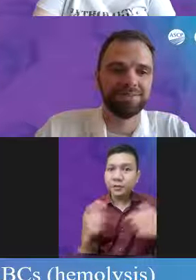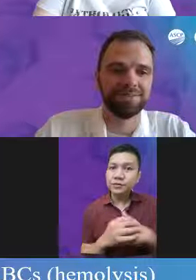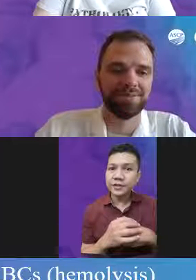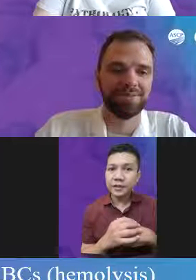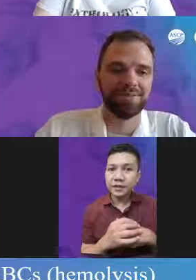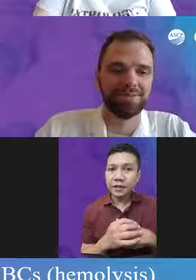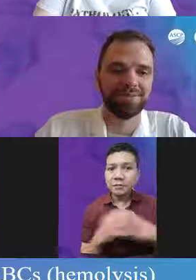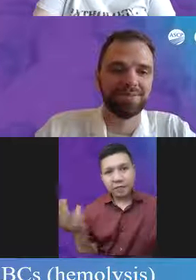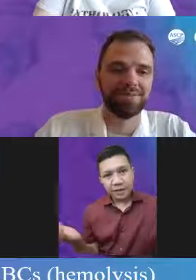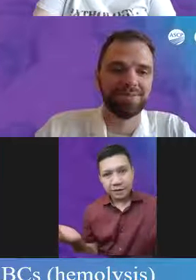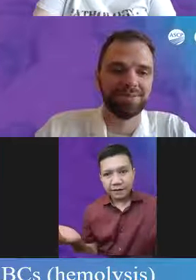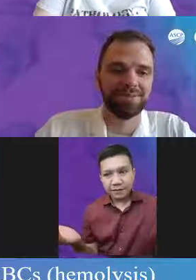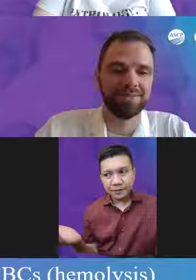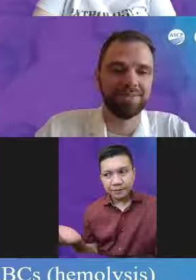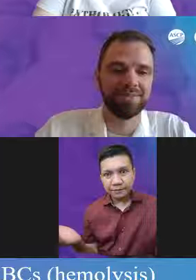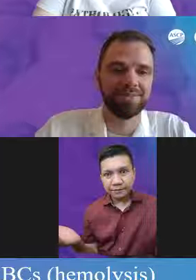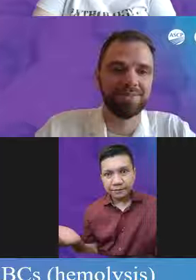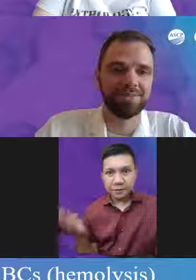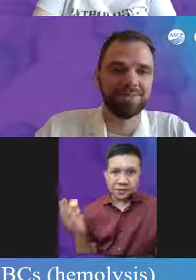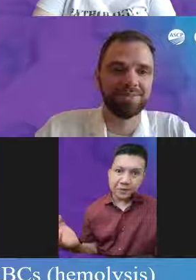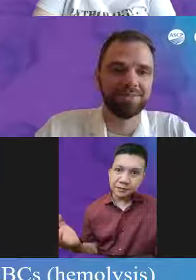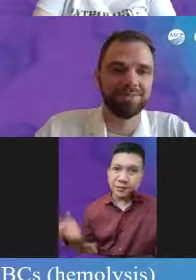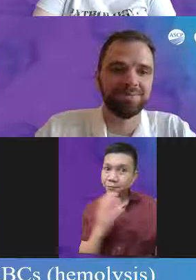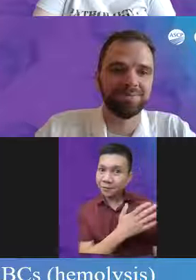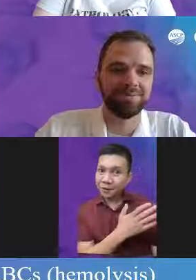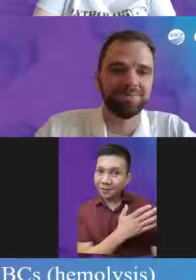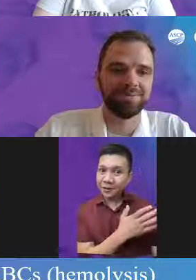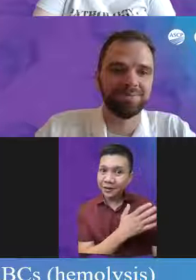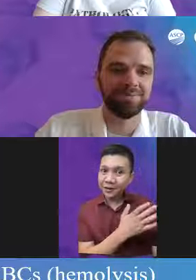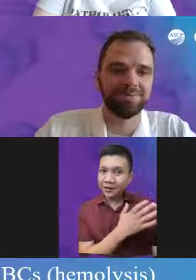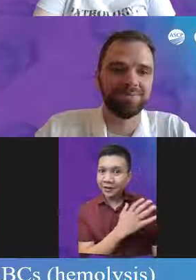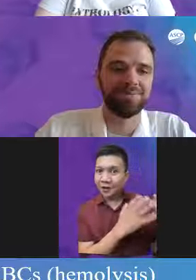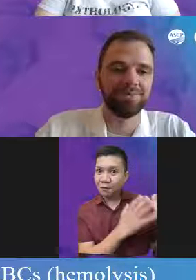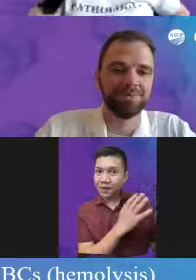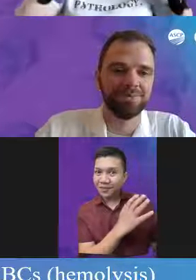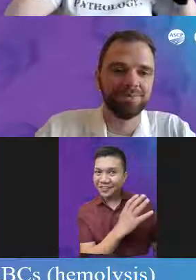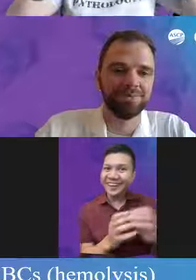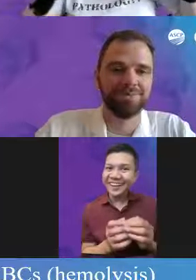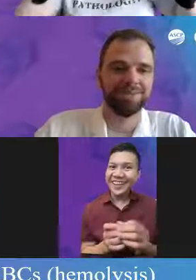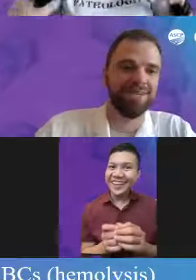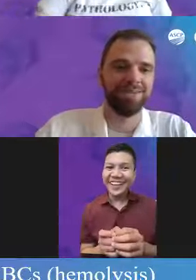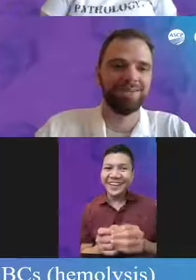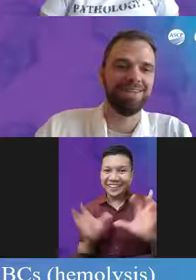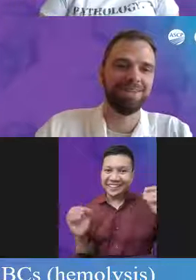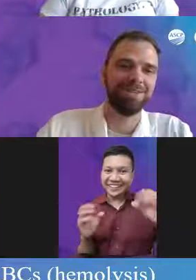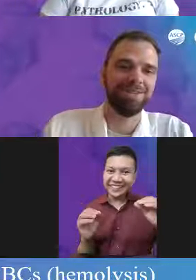another clue that they don't have a spleen. No one's, because we've talked about earlier, the car wash.